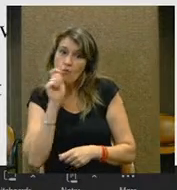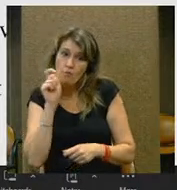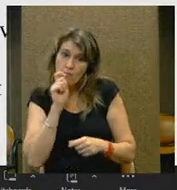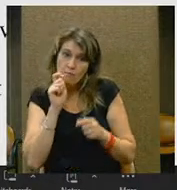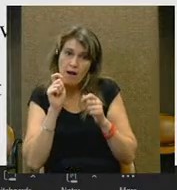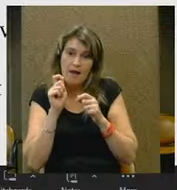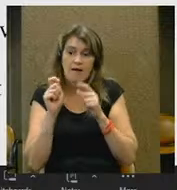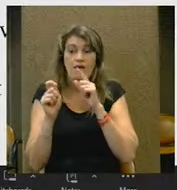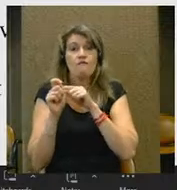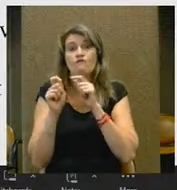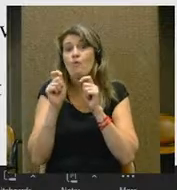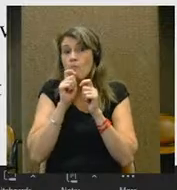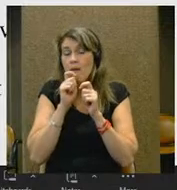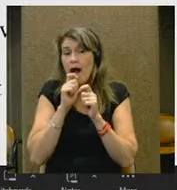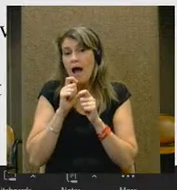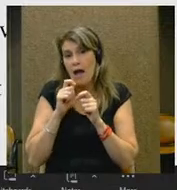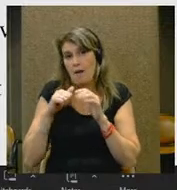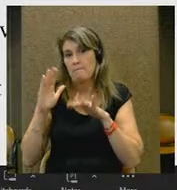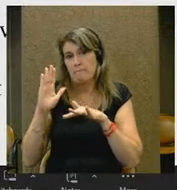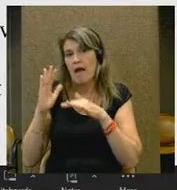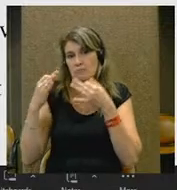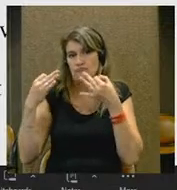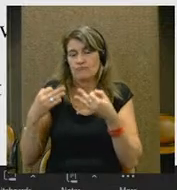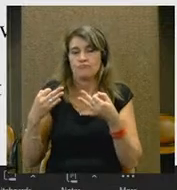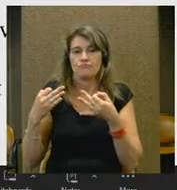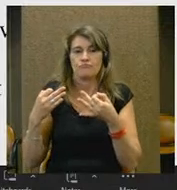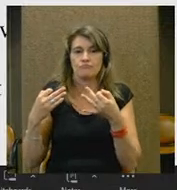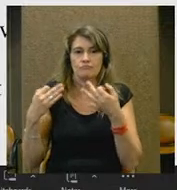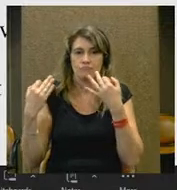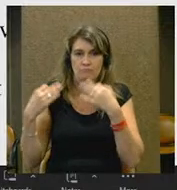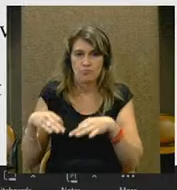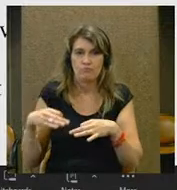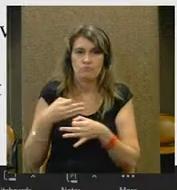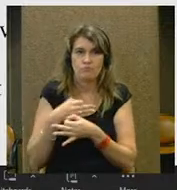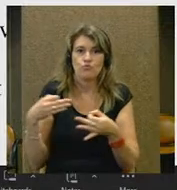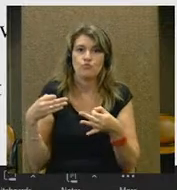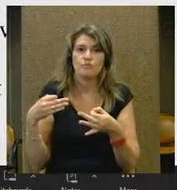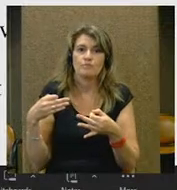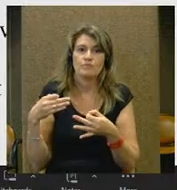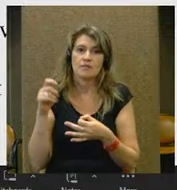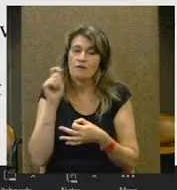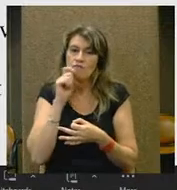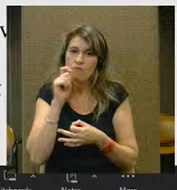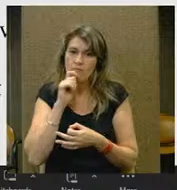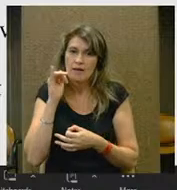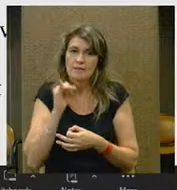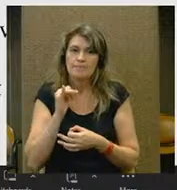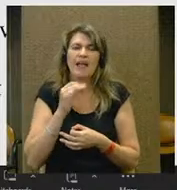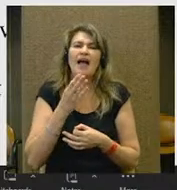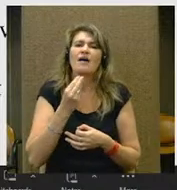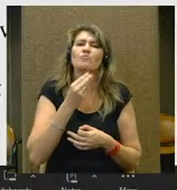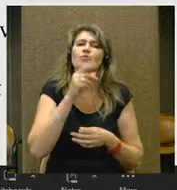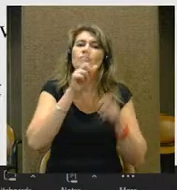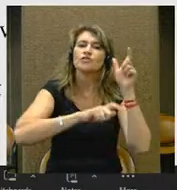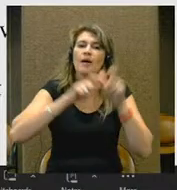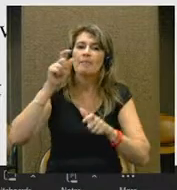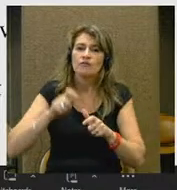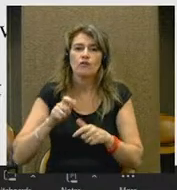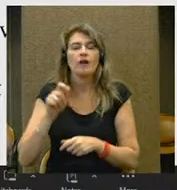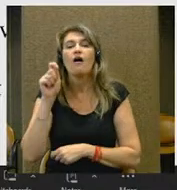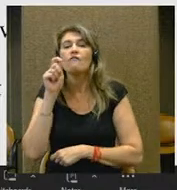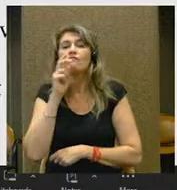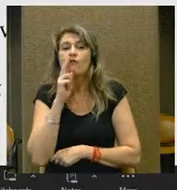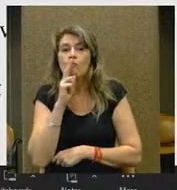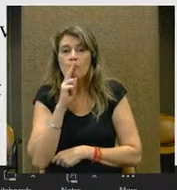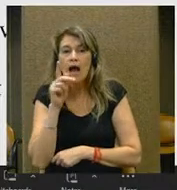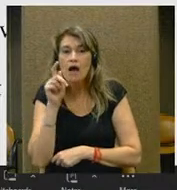efficient, it's such a potent drug. It doesn't really matter that much. So you've got a lot of people who are smoking it. And as I